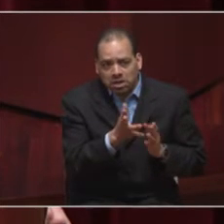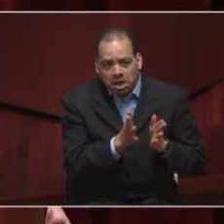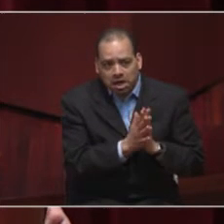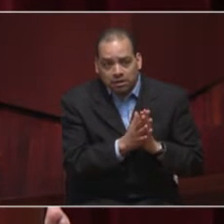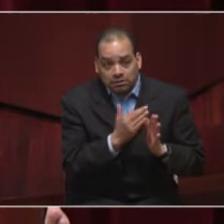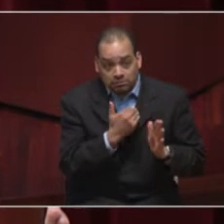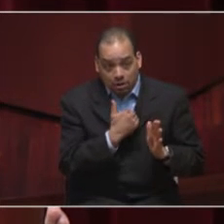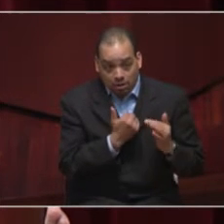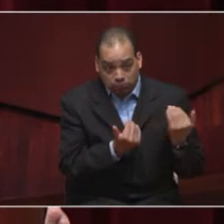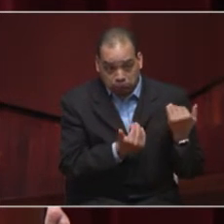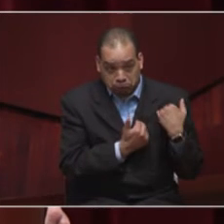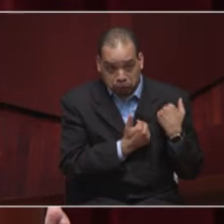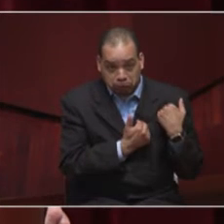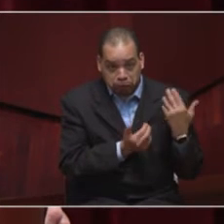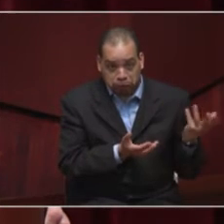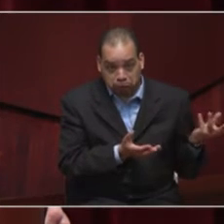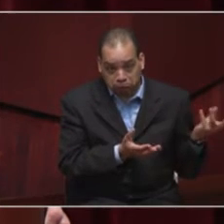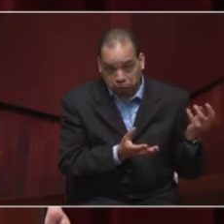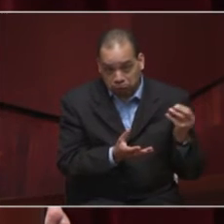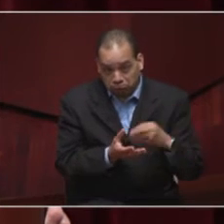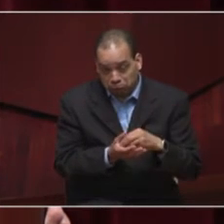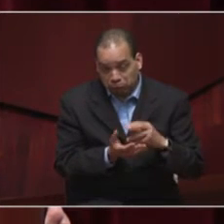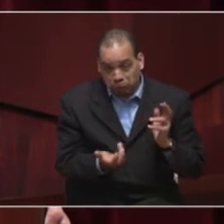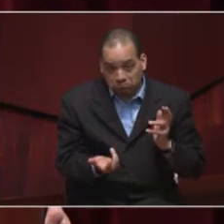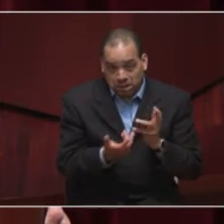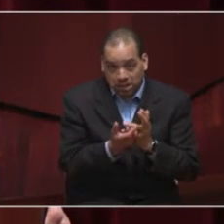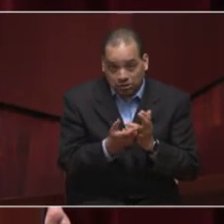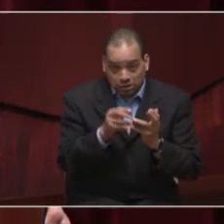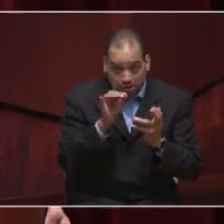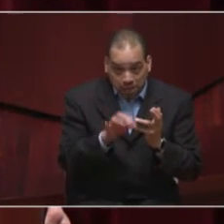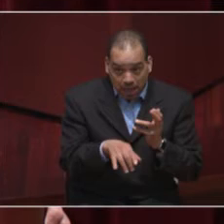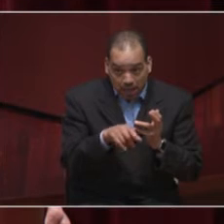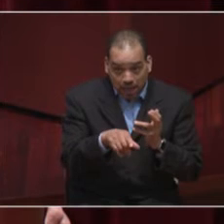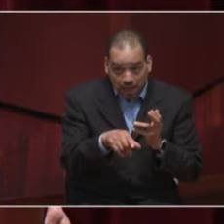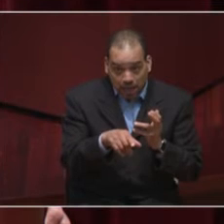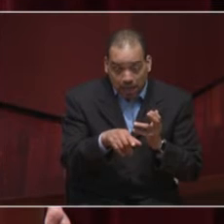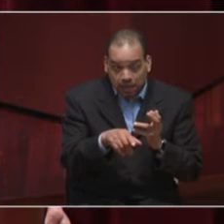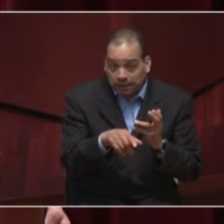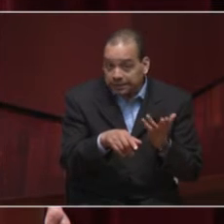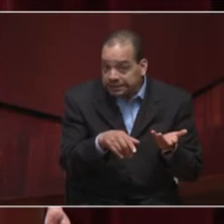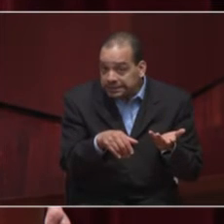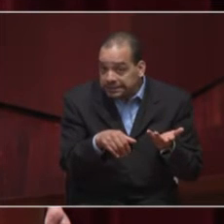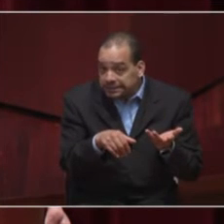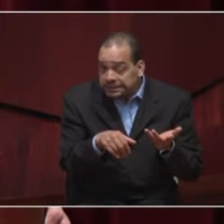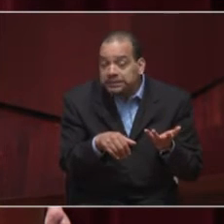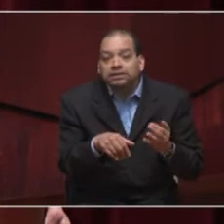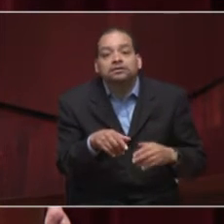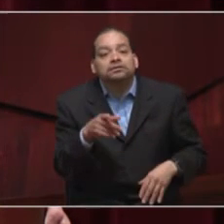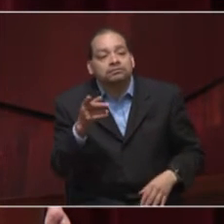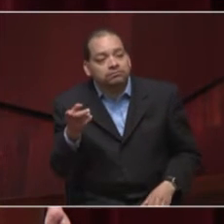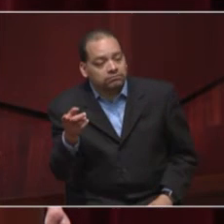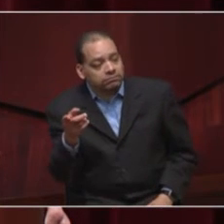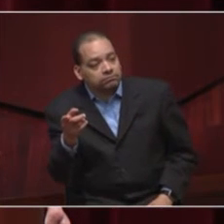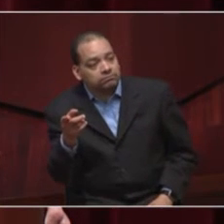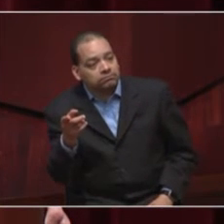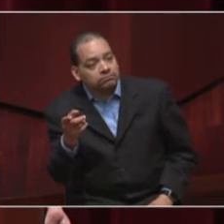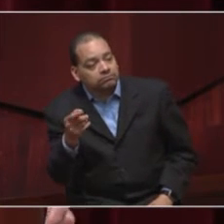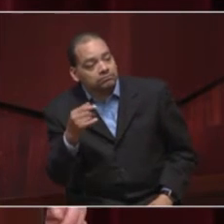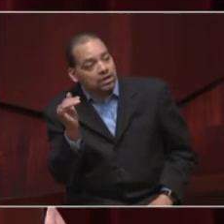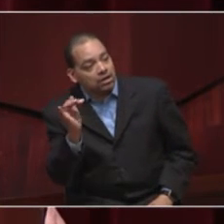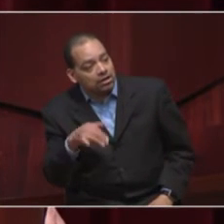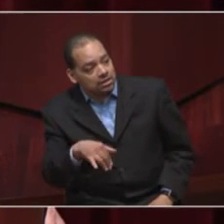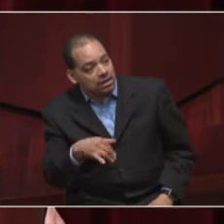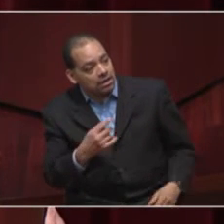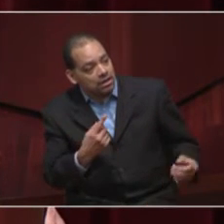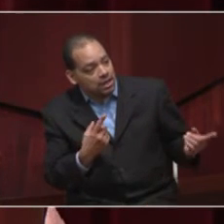fall into this new series. Yeah, that answers the question because... And it may not always be a good fit. That's what we're talking